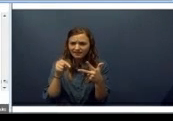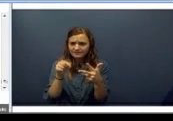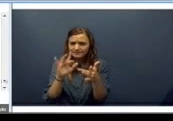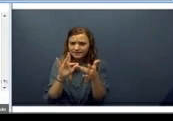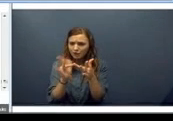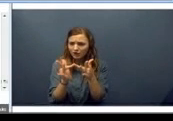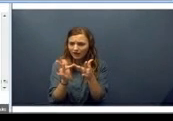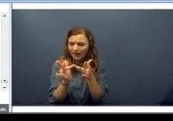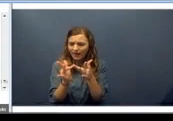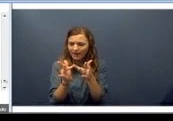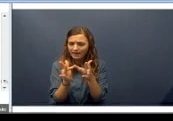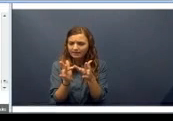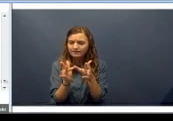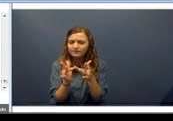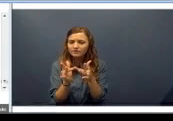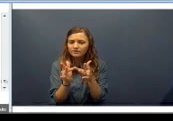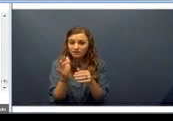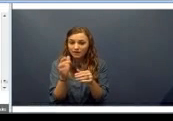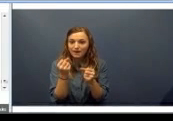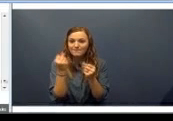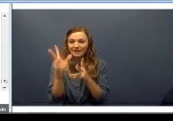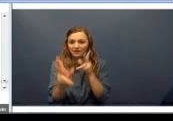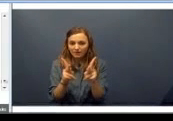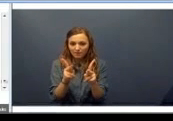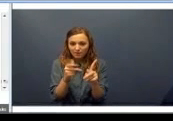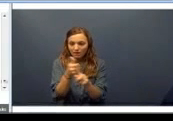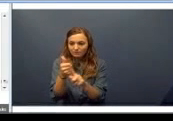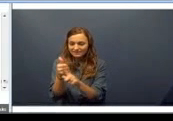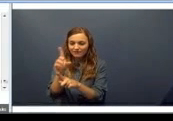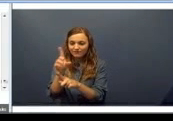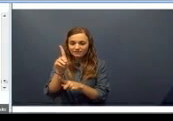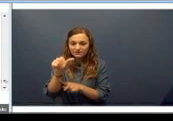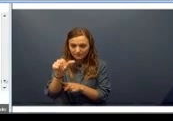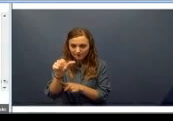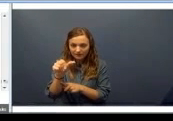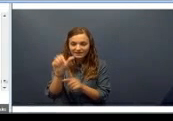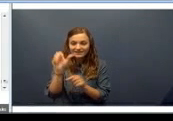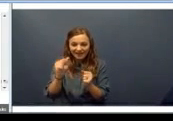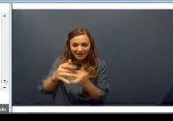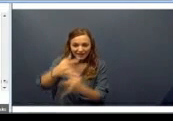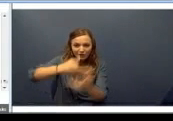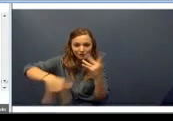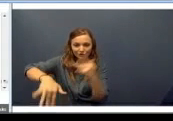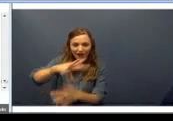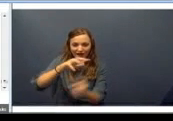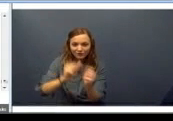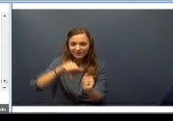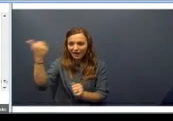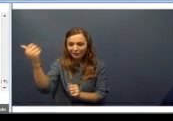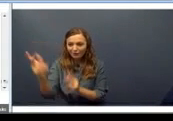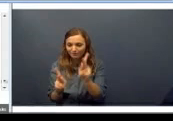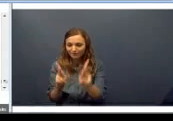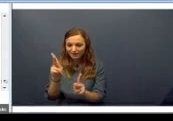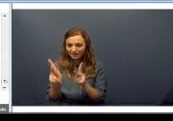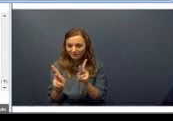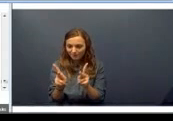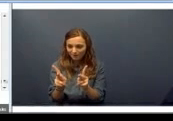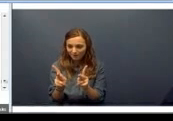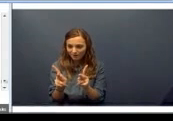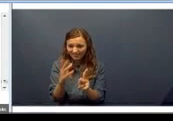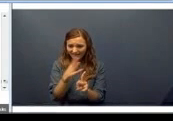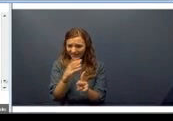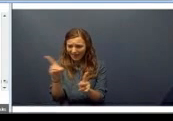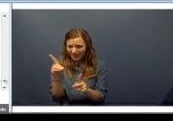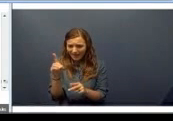this is the Internet is one of the few places where many people with disabilities can interact with other